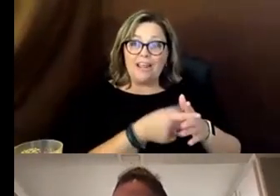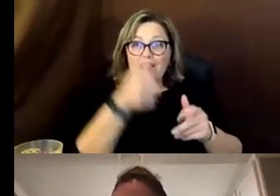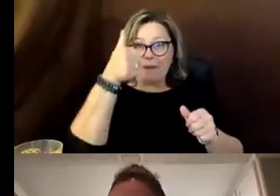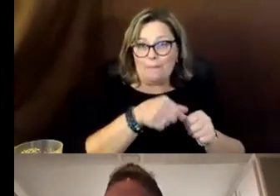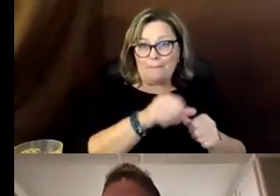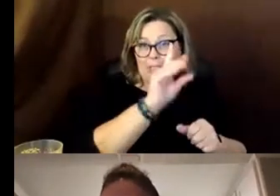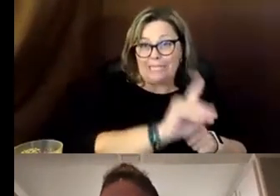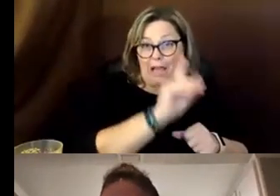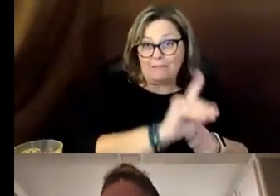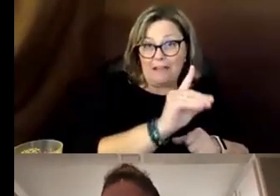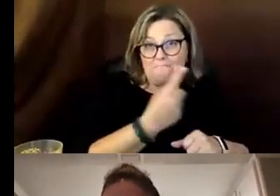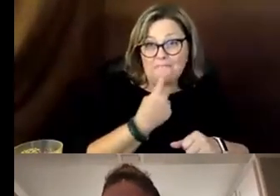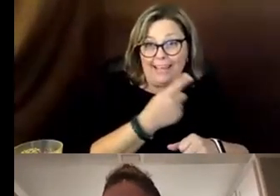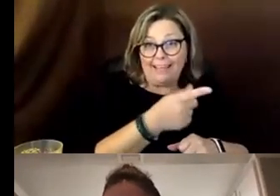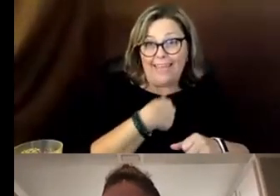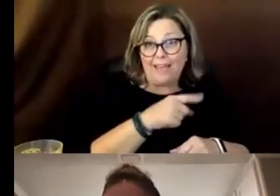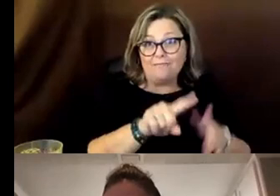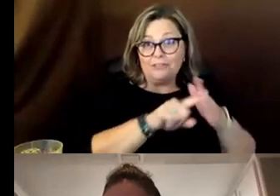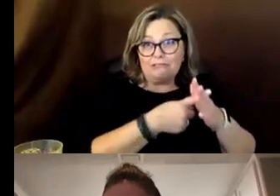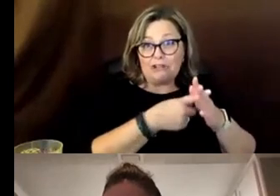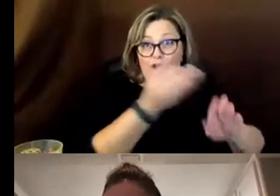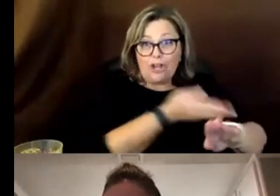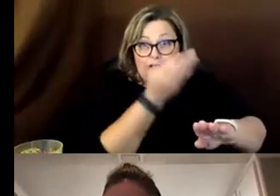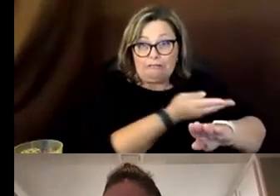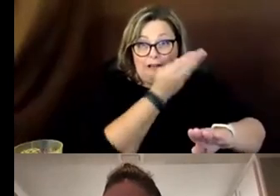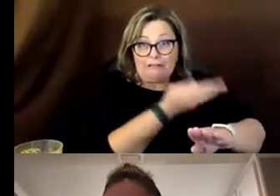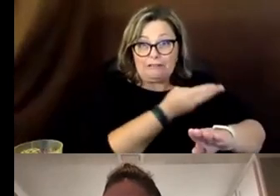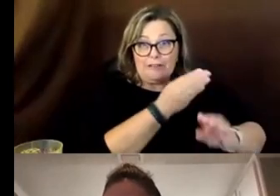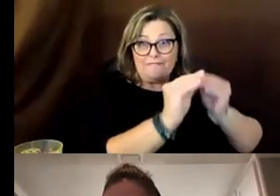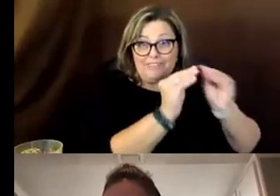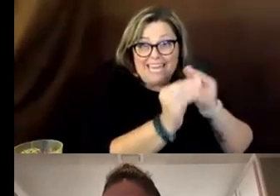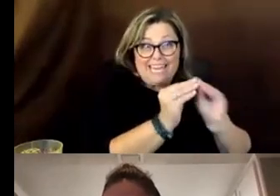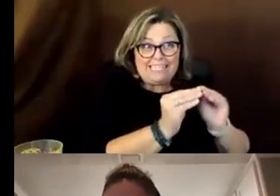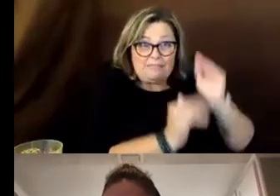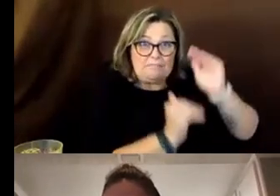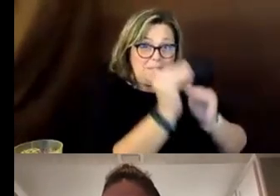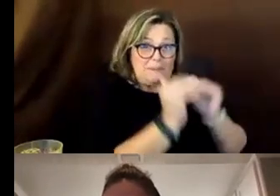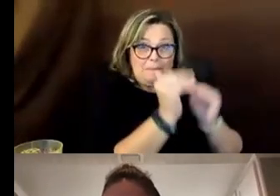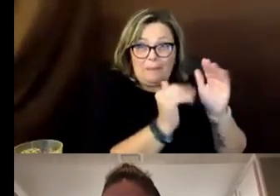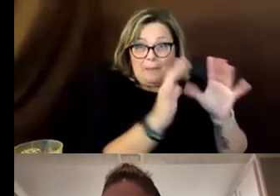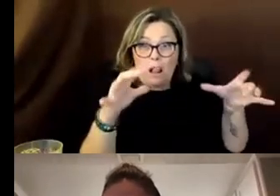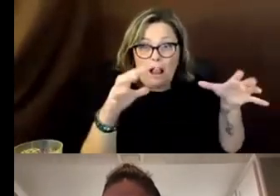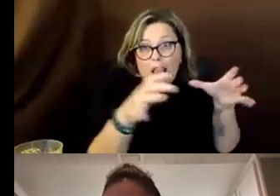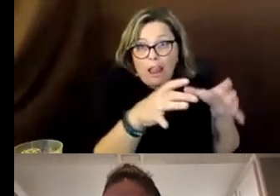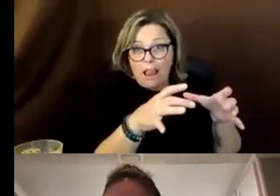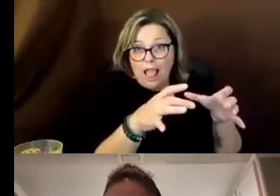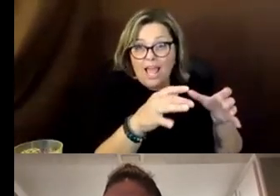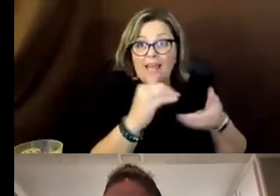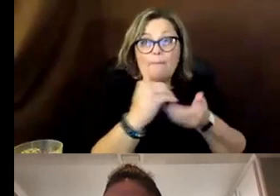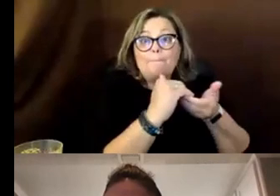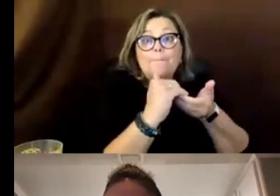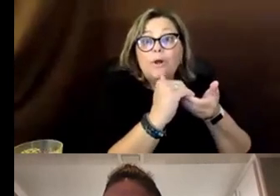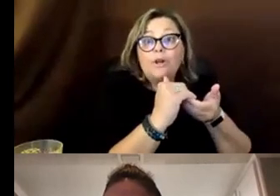we should be doing in Chico. And I was quite impressed with how the city came together, businesses